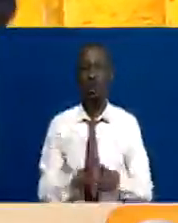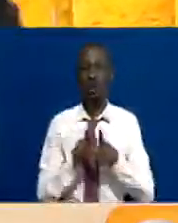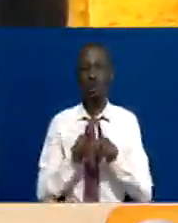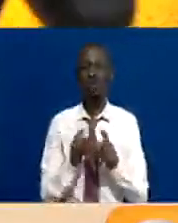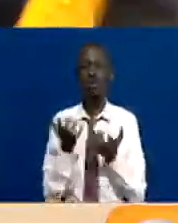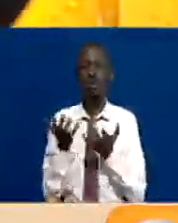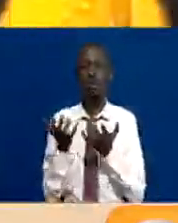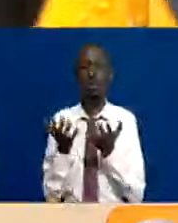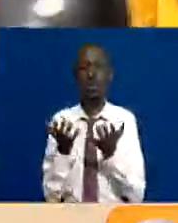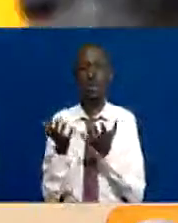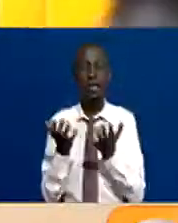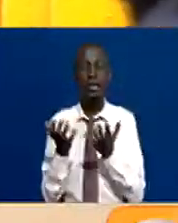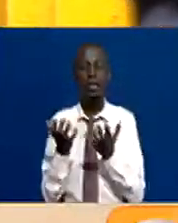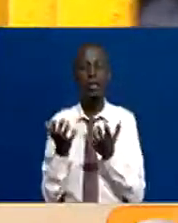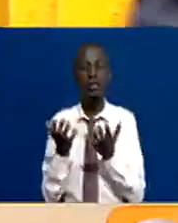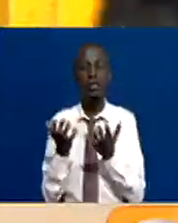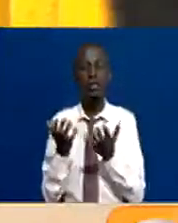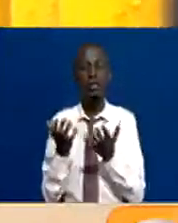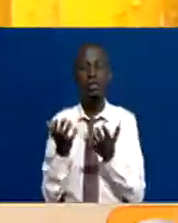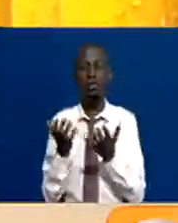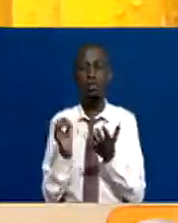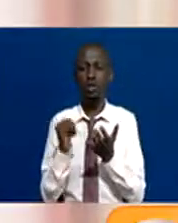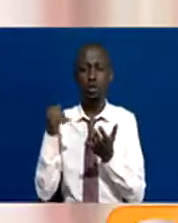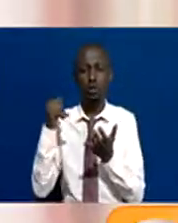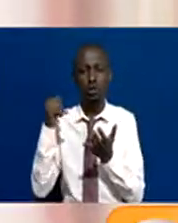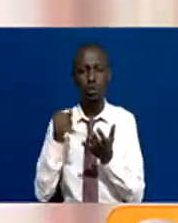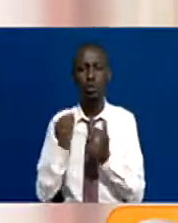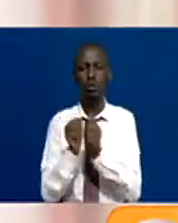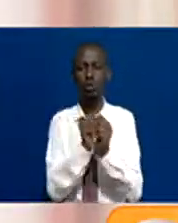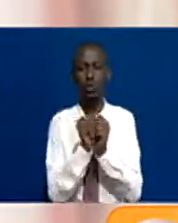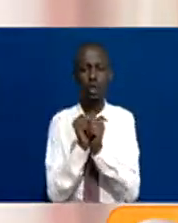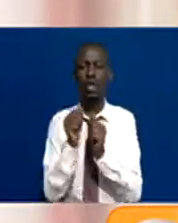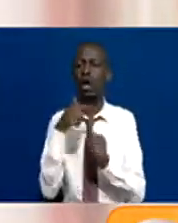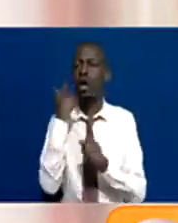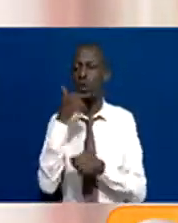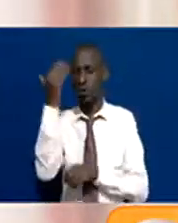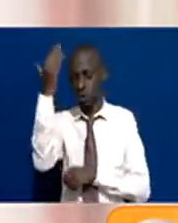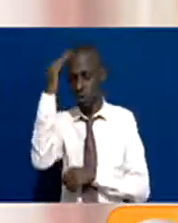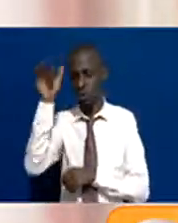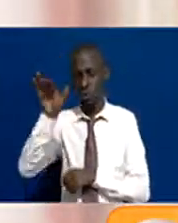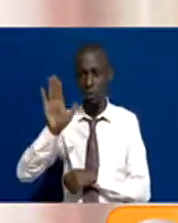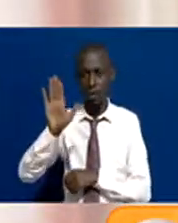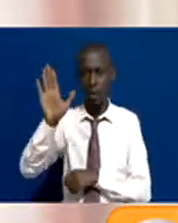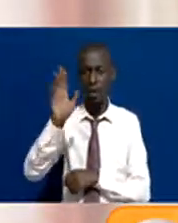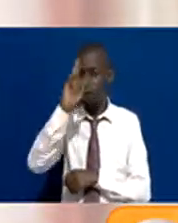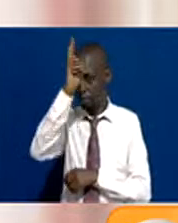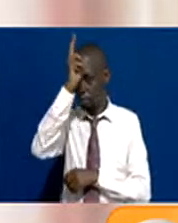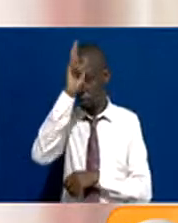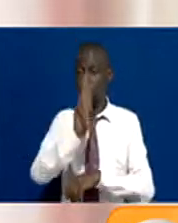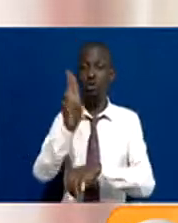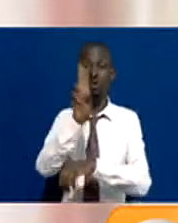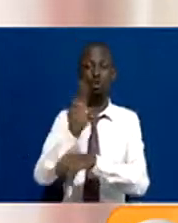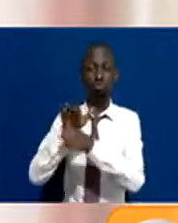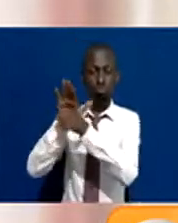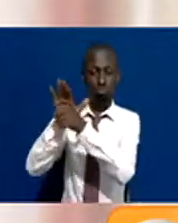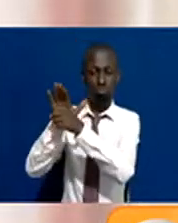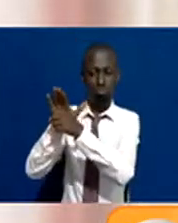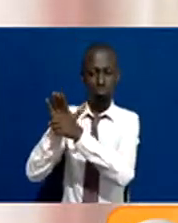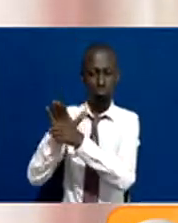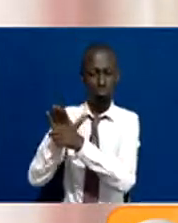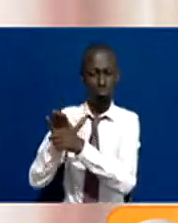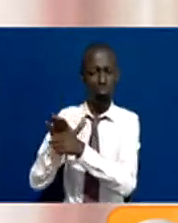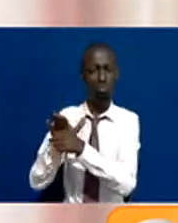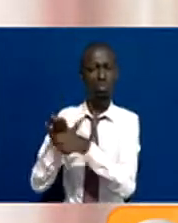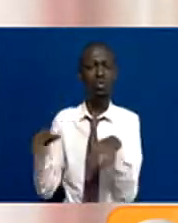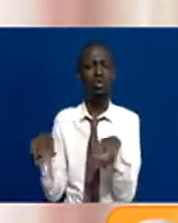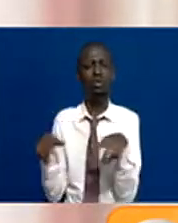businesses and anyone associated with her. He was using the police to intimidate me. I could not